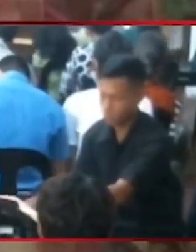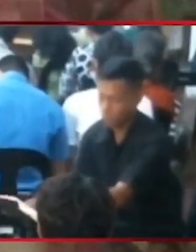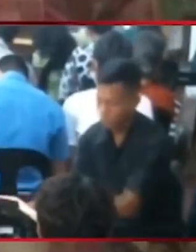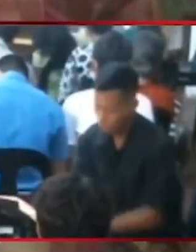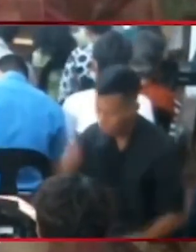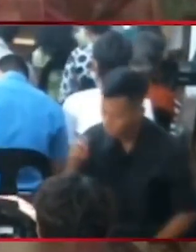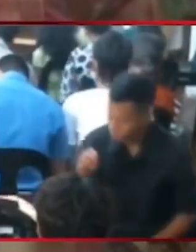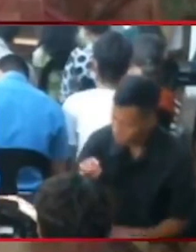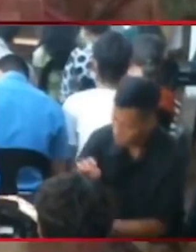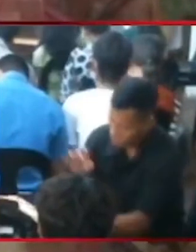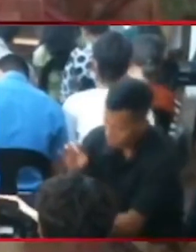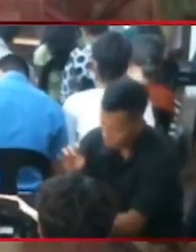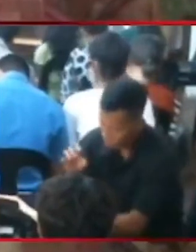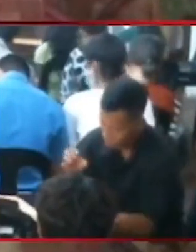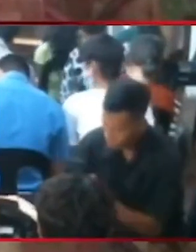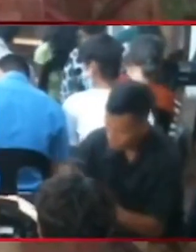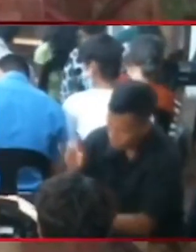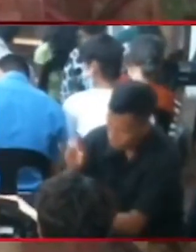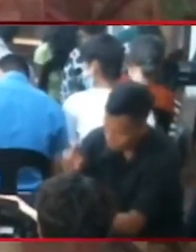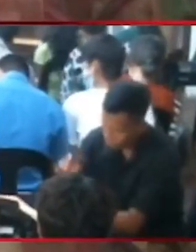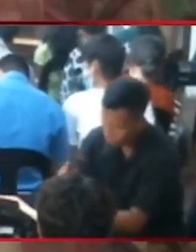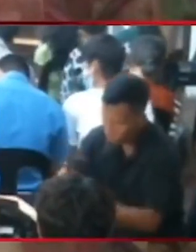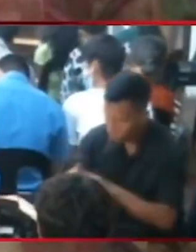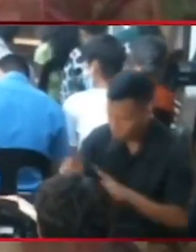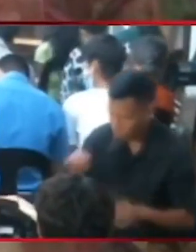Acts 1, verse